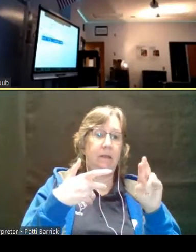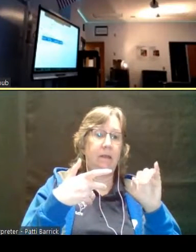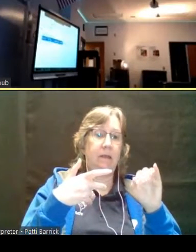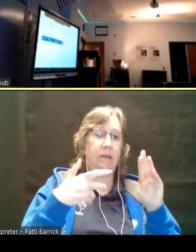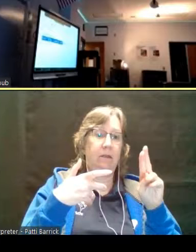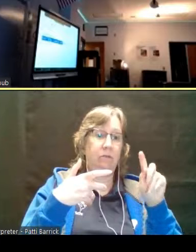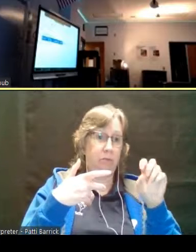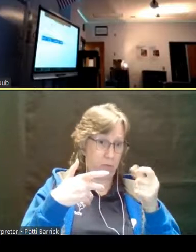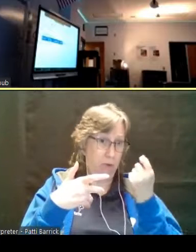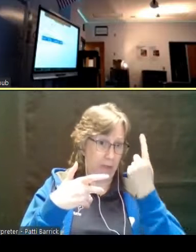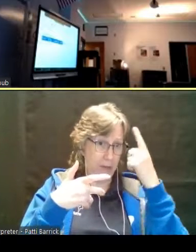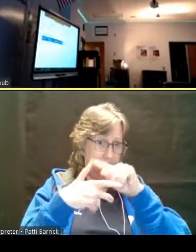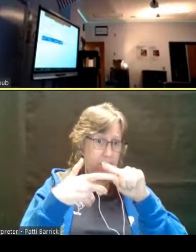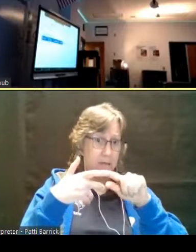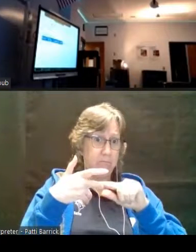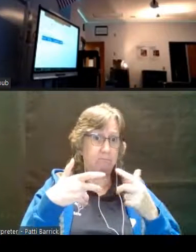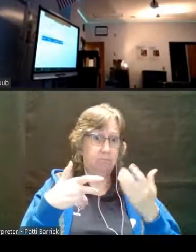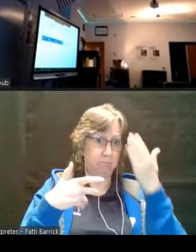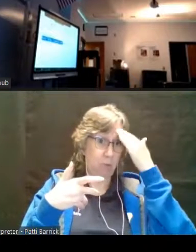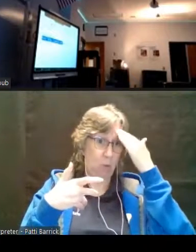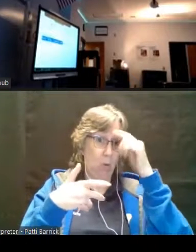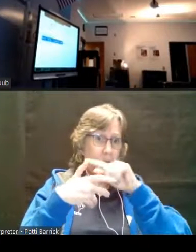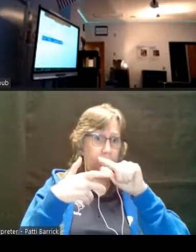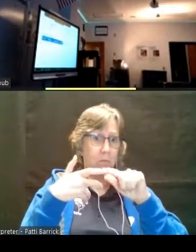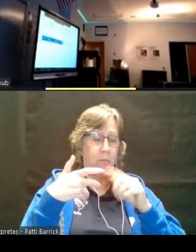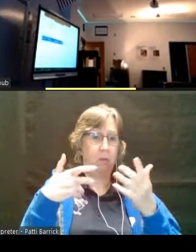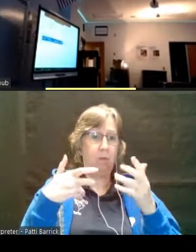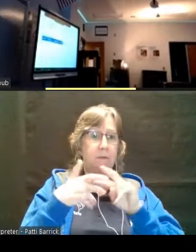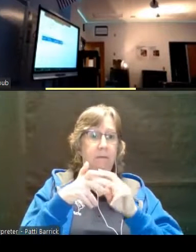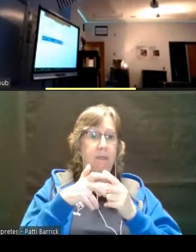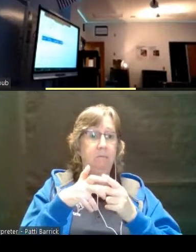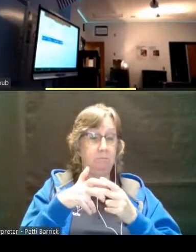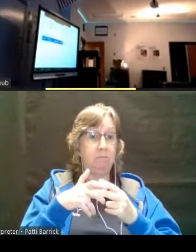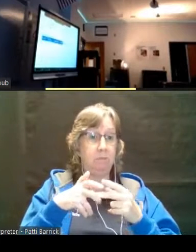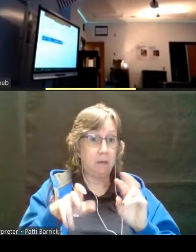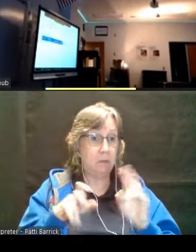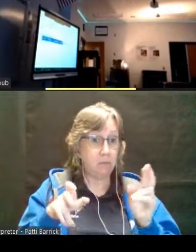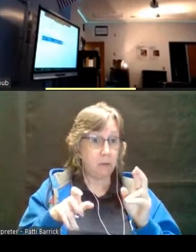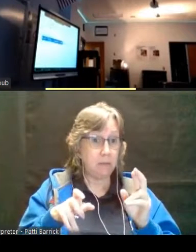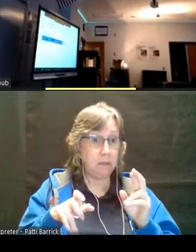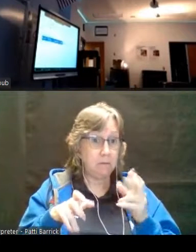are. And let's write some code.